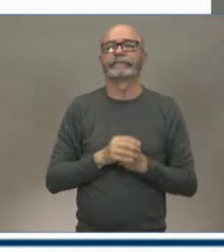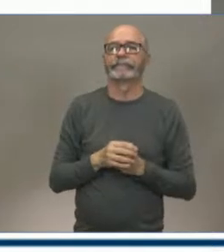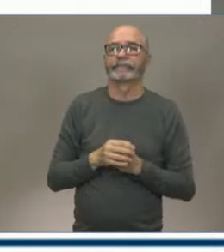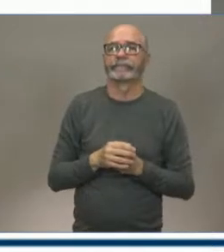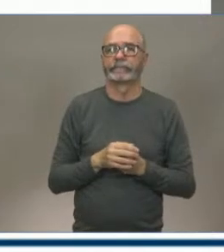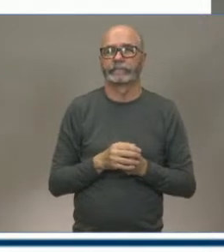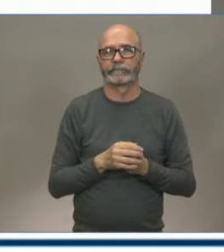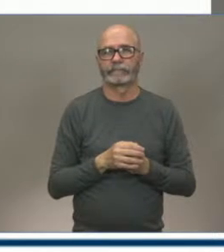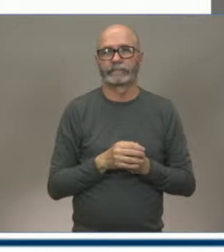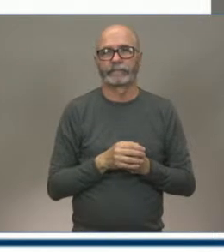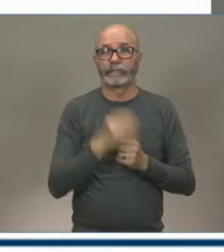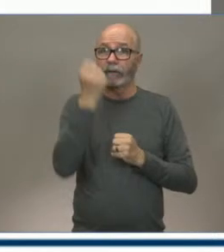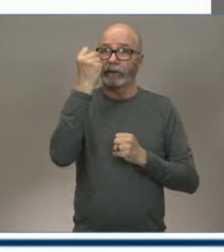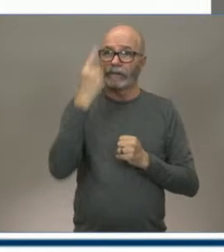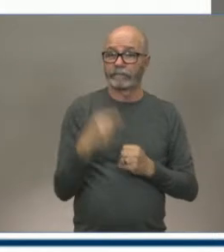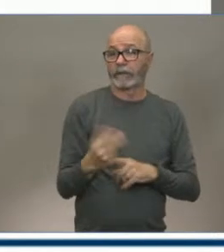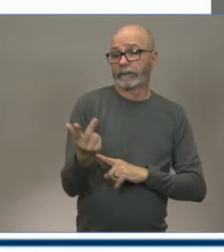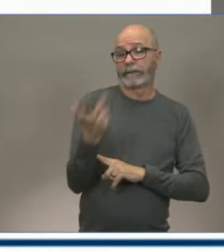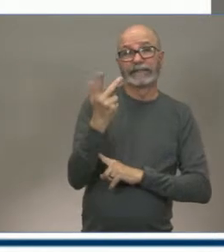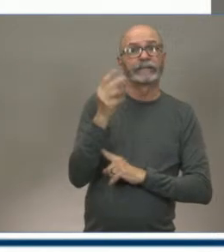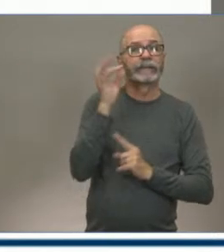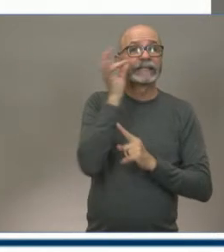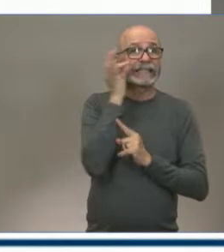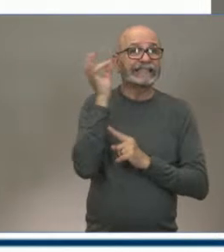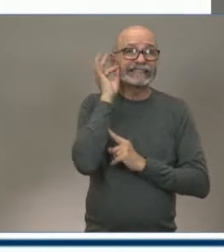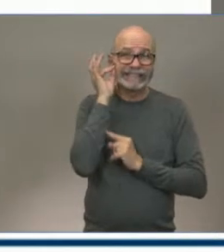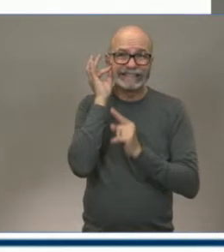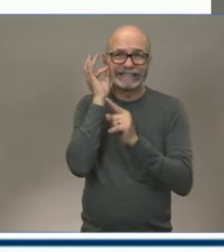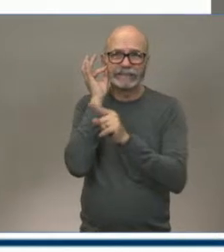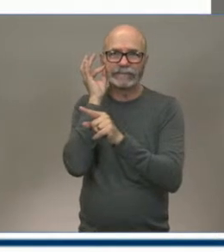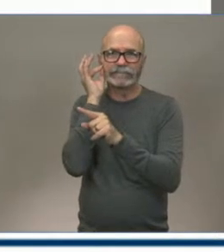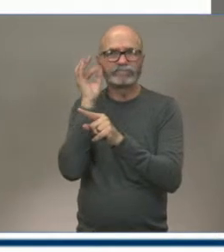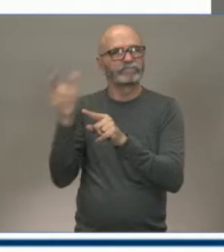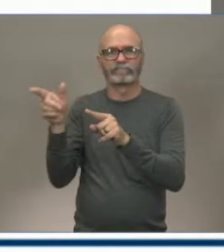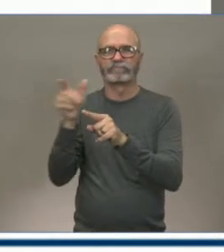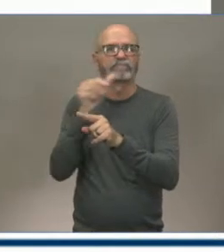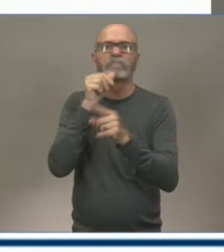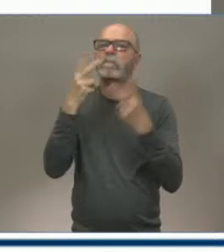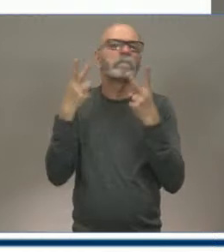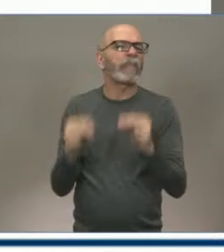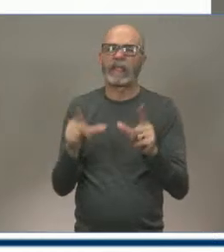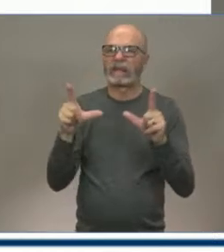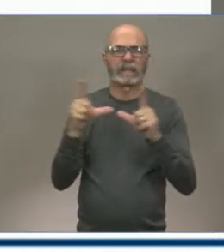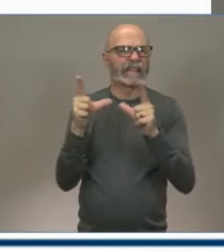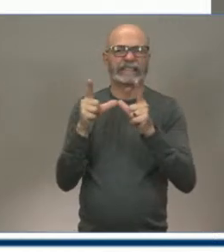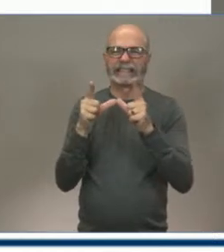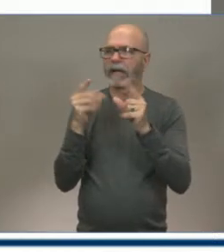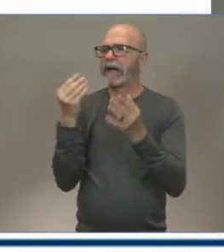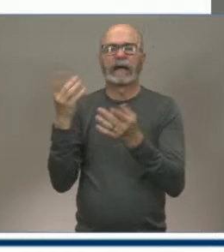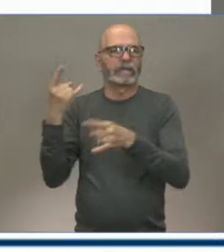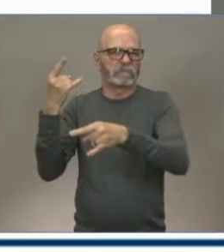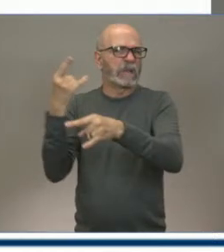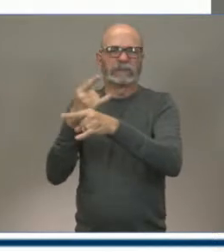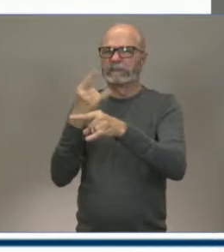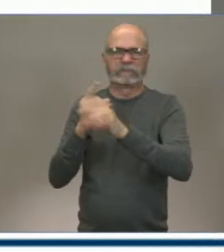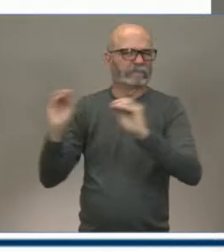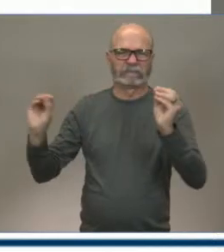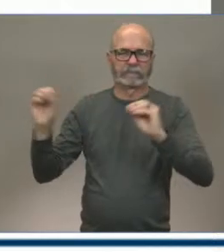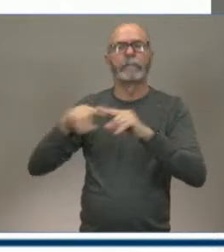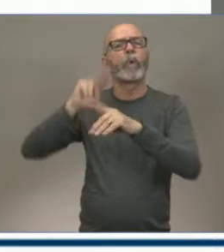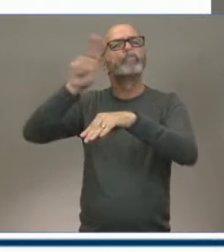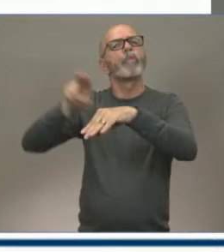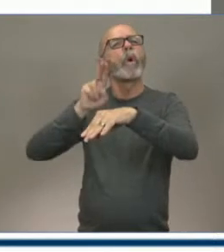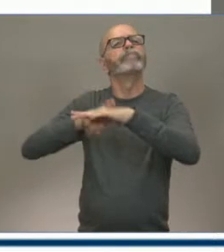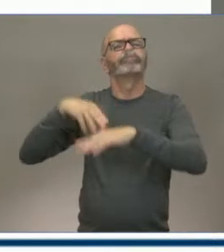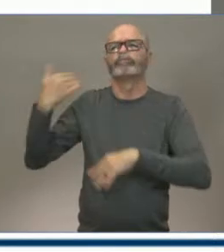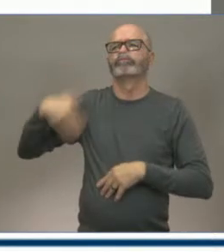not licensed to serve alcohol, so they can operate within their usual hours. Both the Halifax and the Sydney